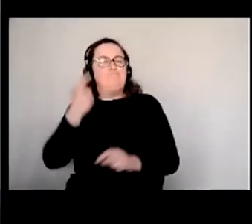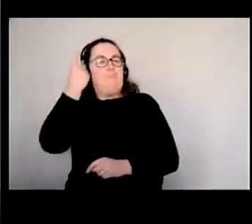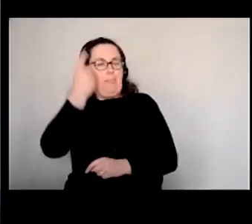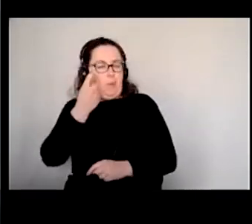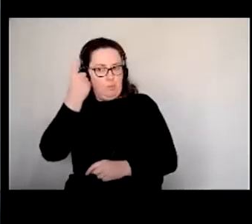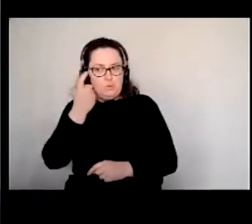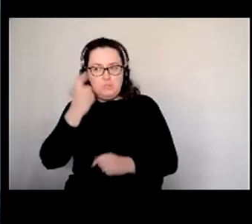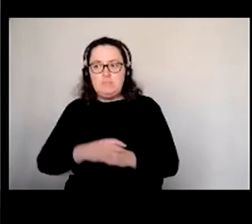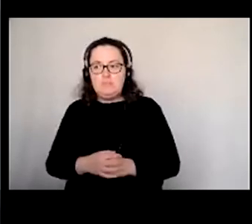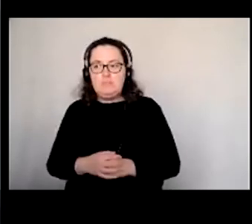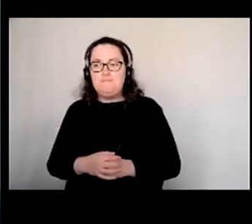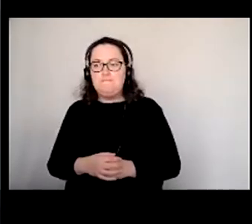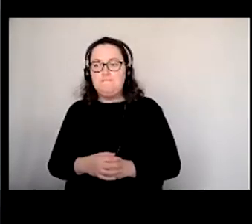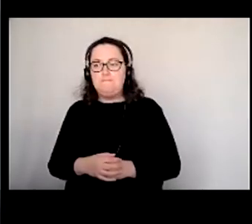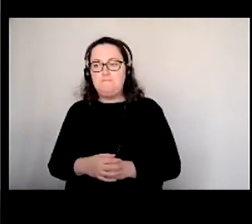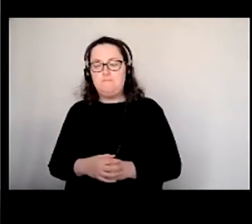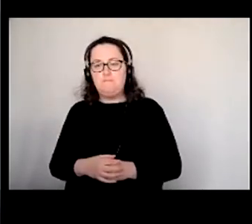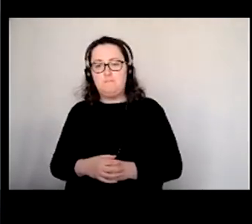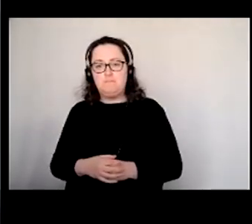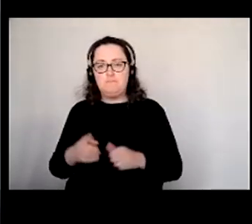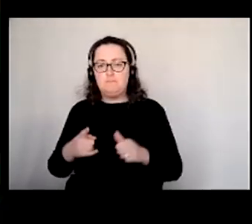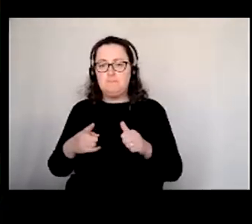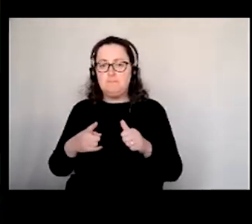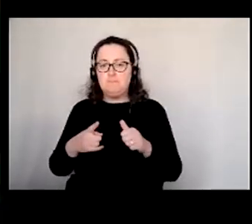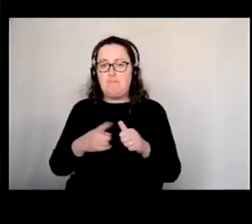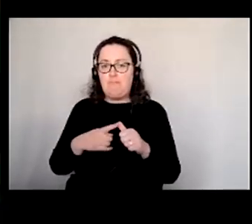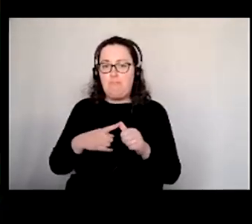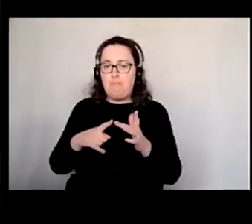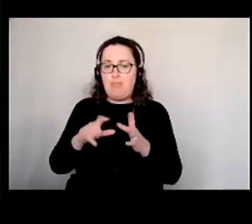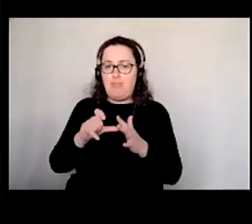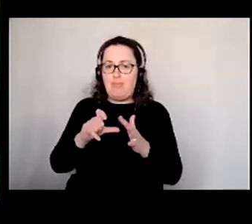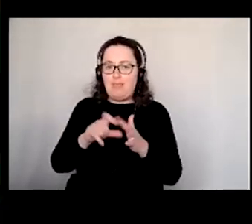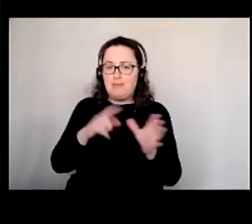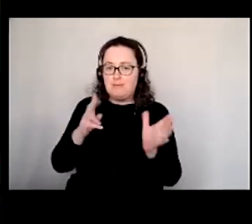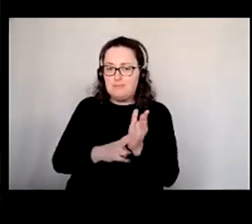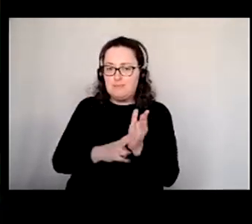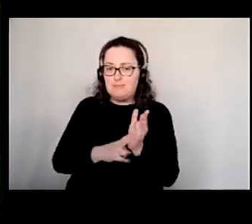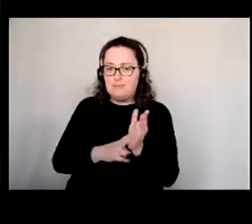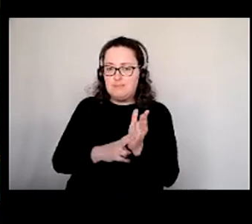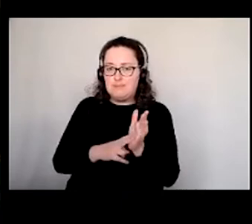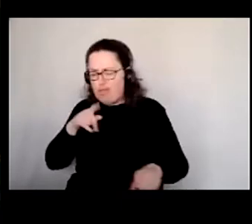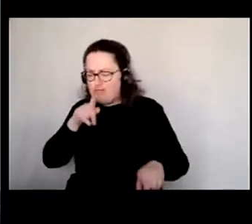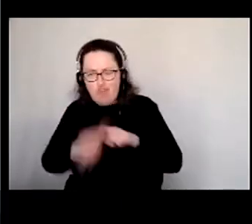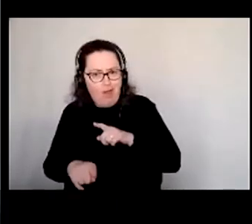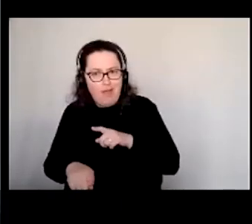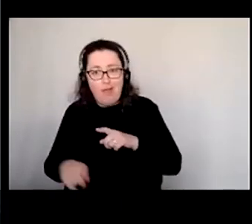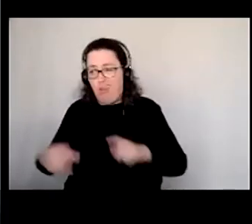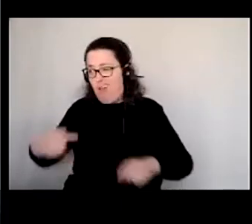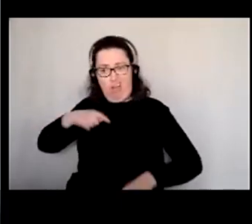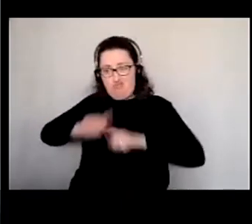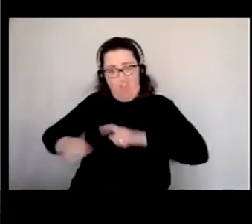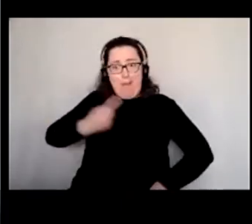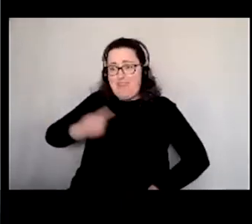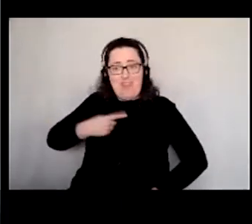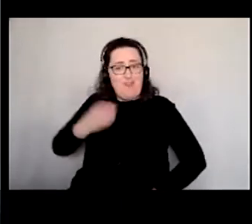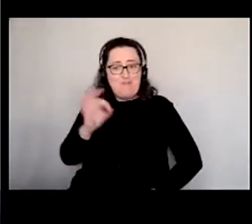sure, Aidan, did you want to have a crack at it? Yeah, I can take a crack at it, although I can't. I'll have a crack at it if you, you